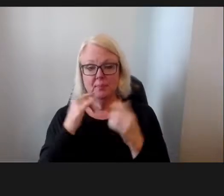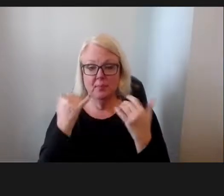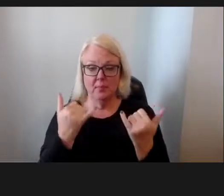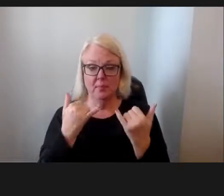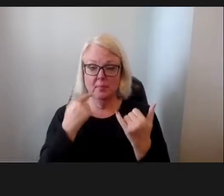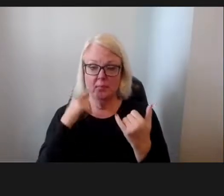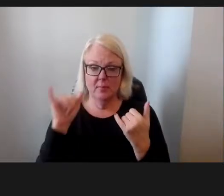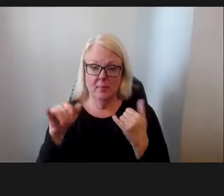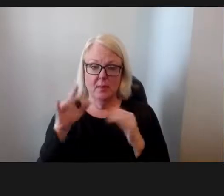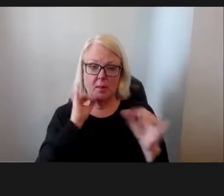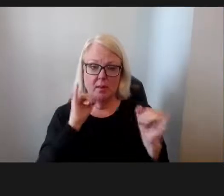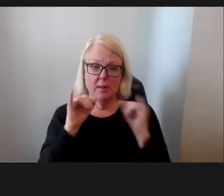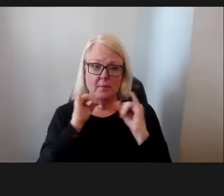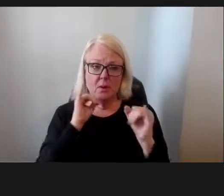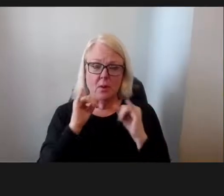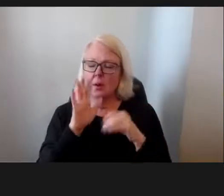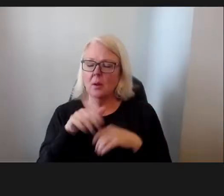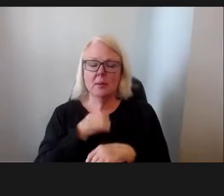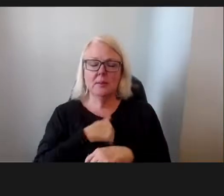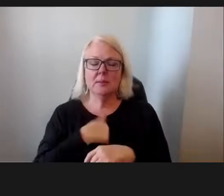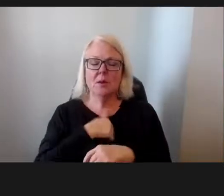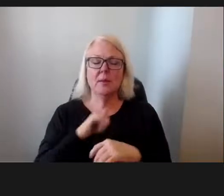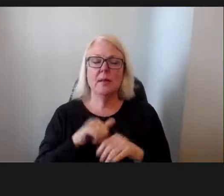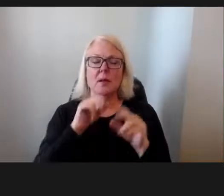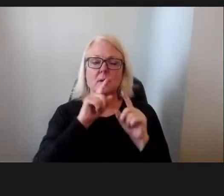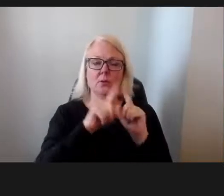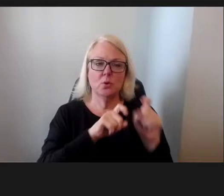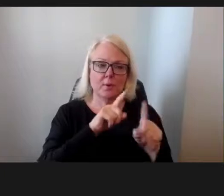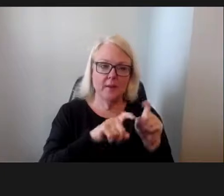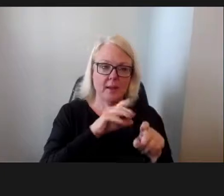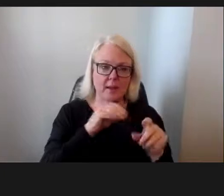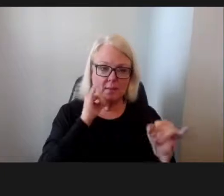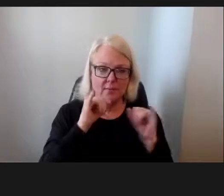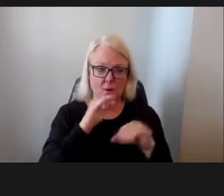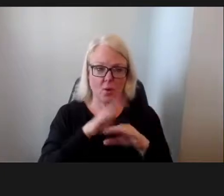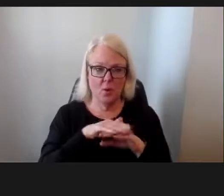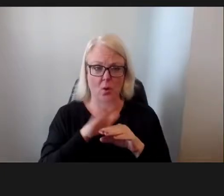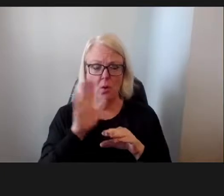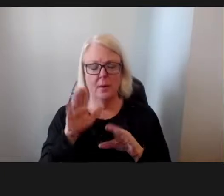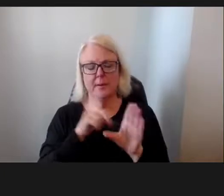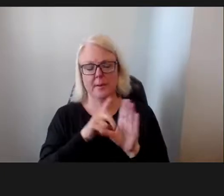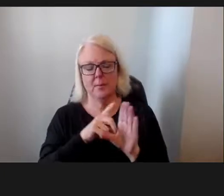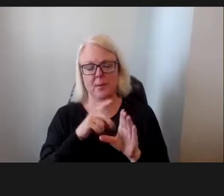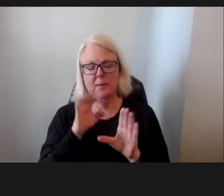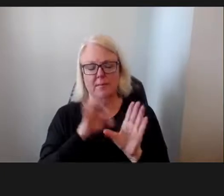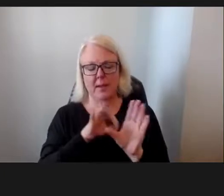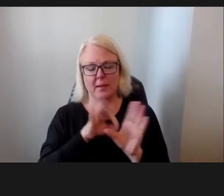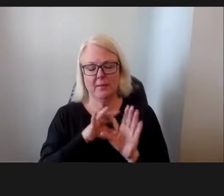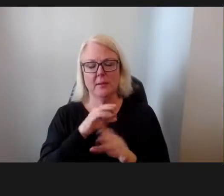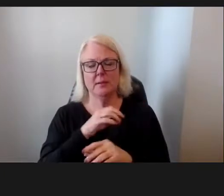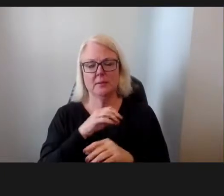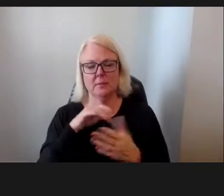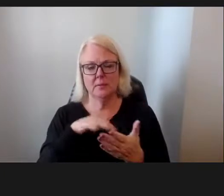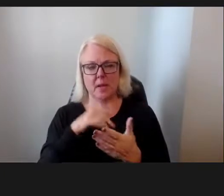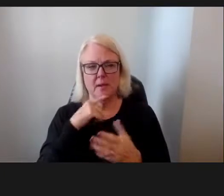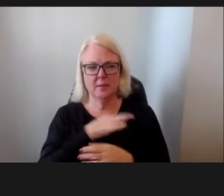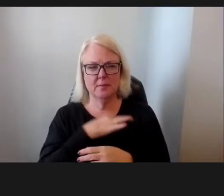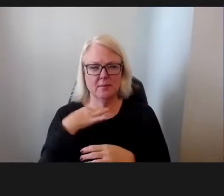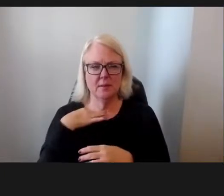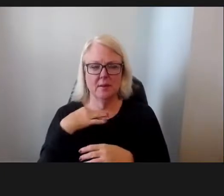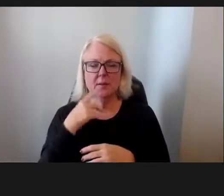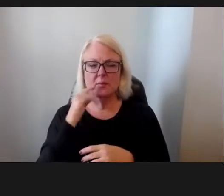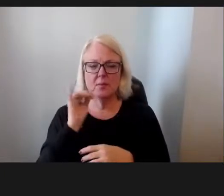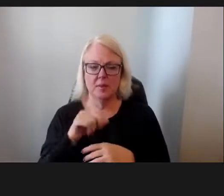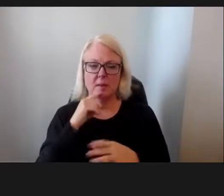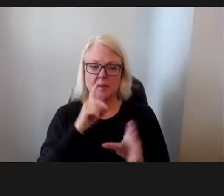to the survey and the interviews that we did on the disabled faculty study, that is often the first and biggest barrier for